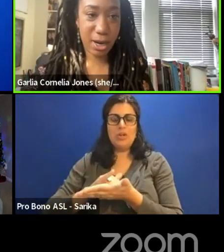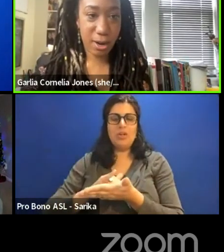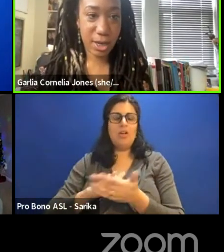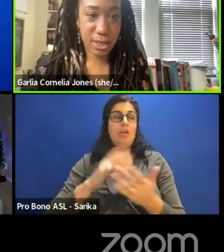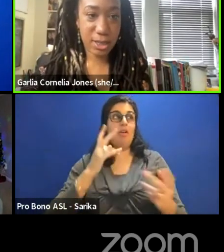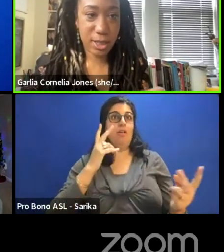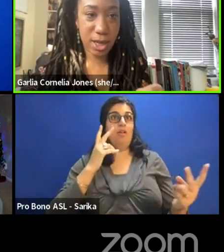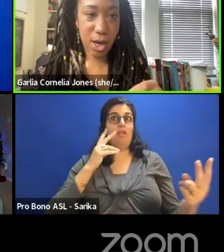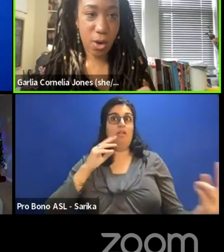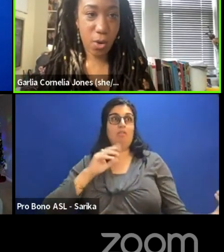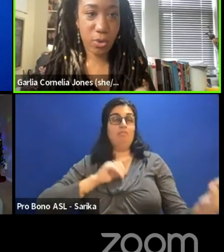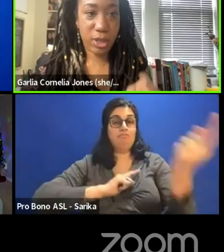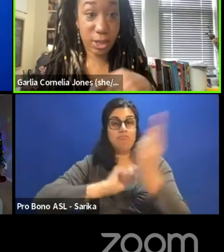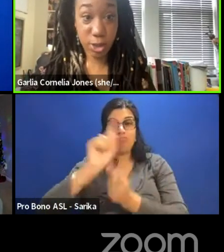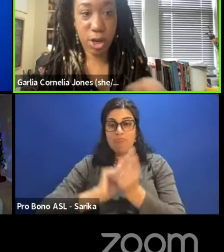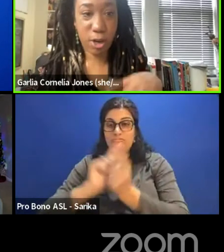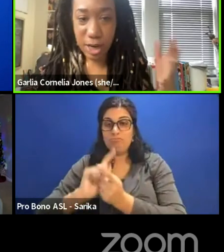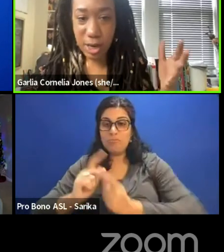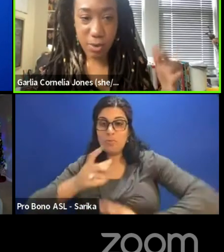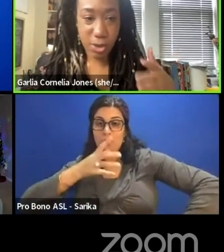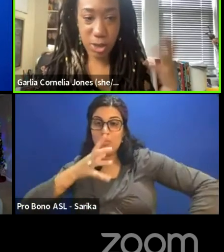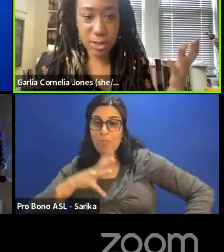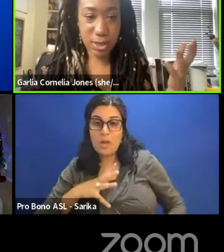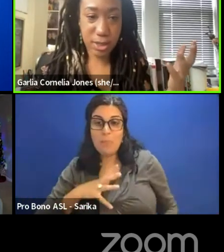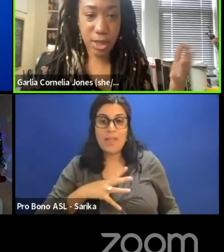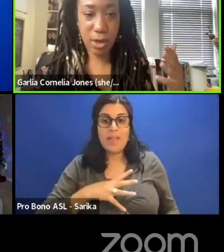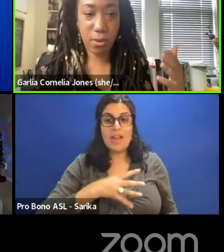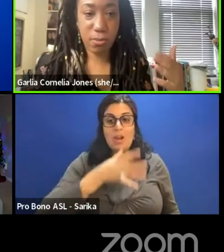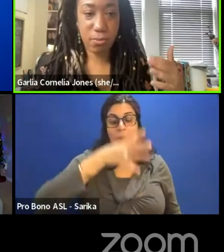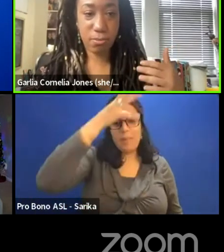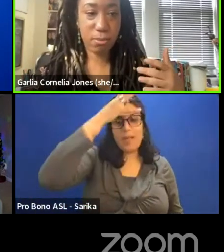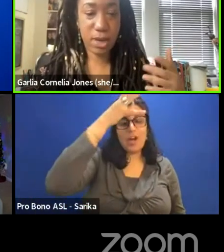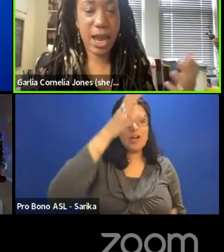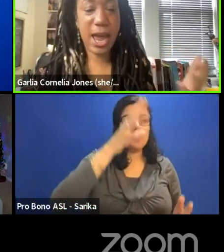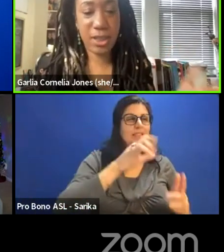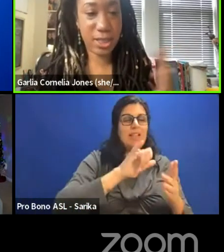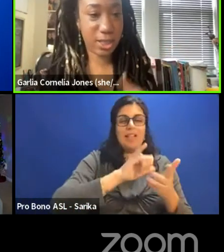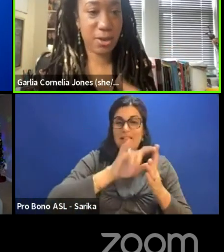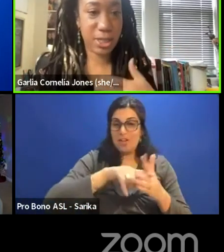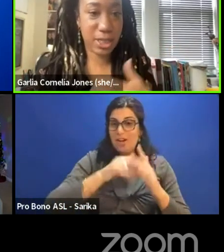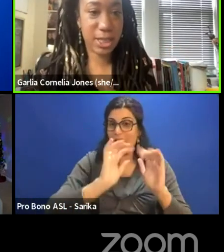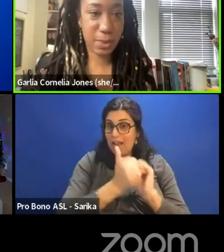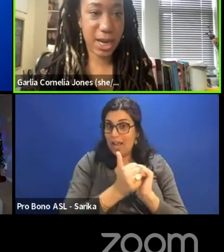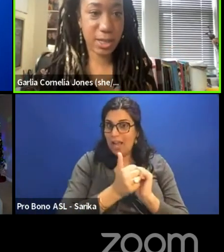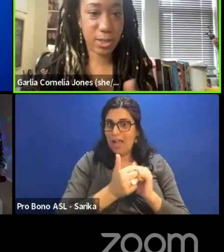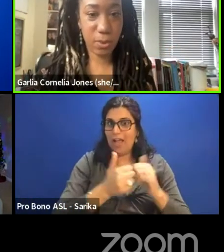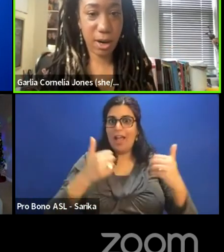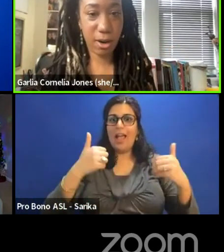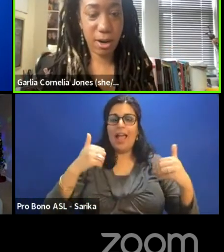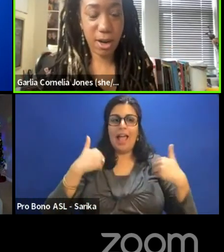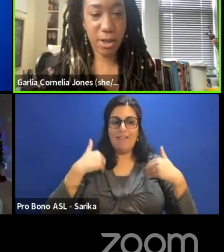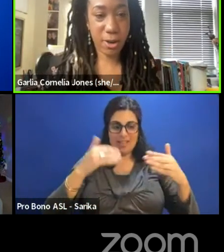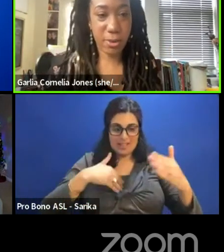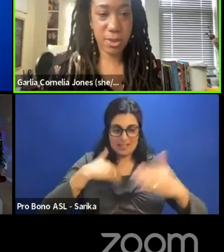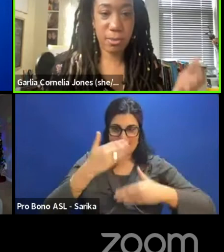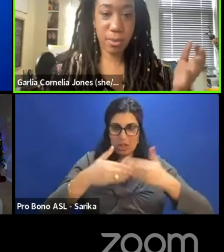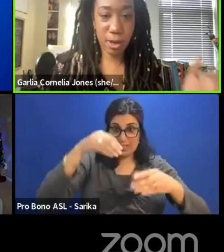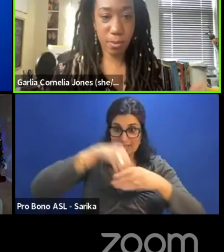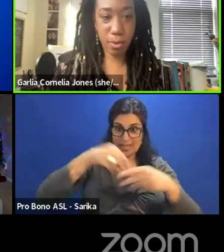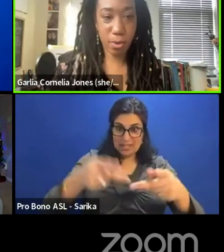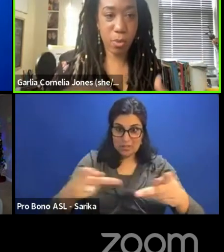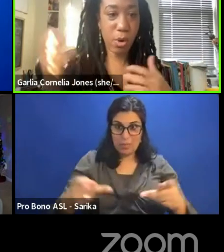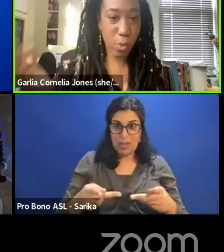and parents like started with just, you know, having the series in a space where there